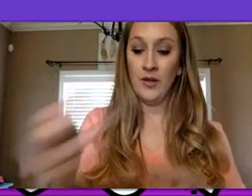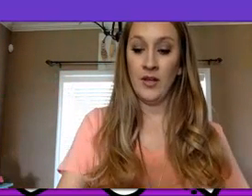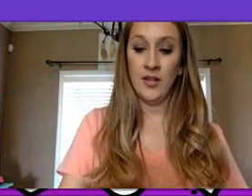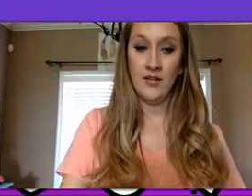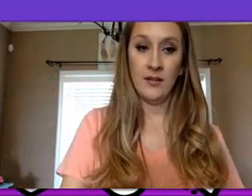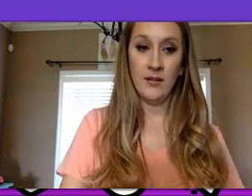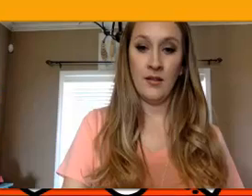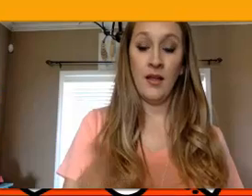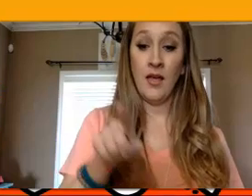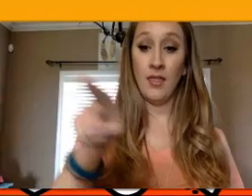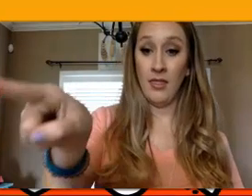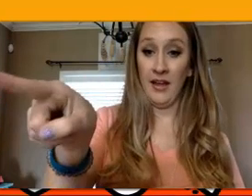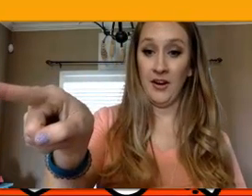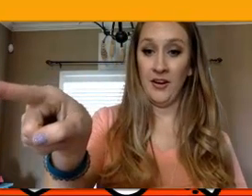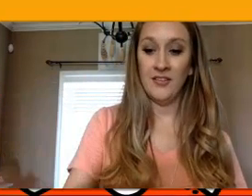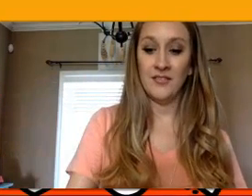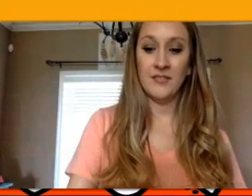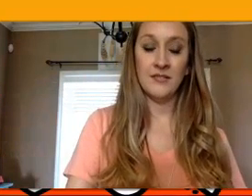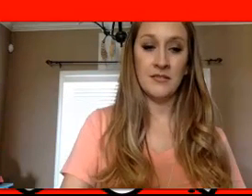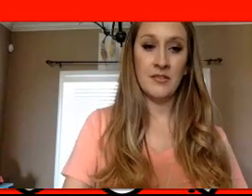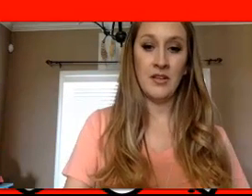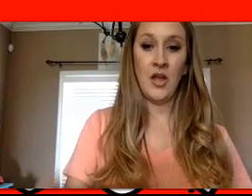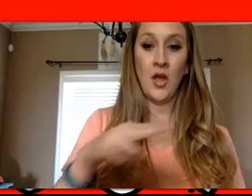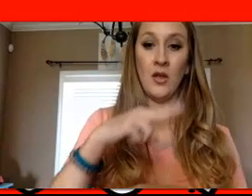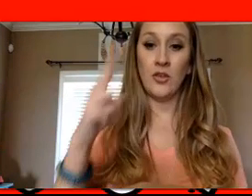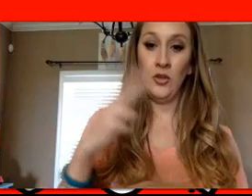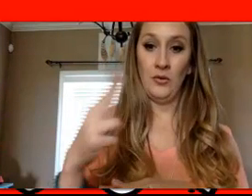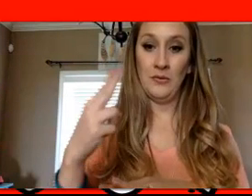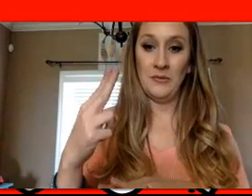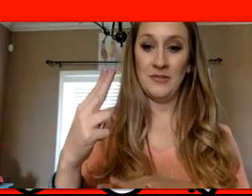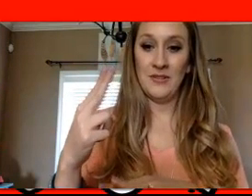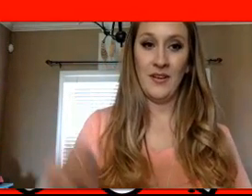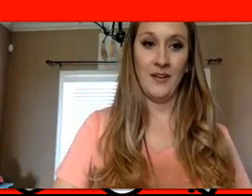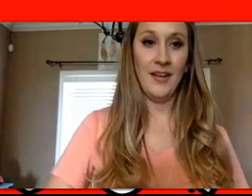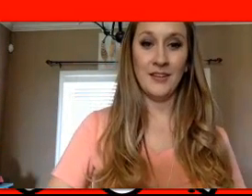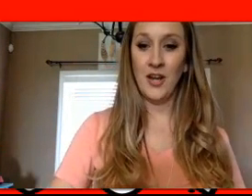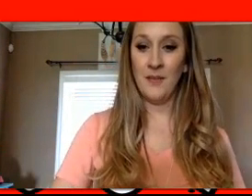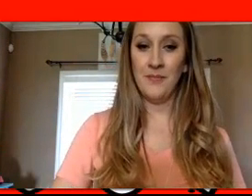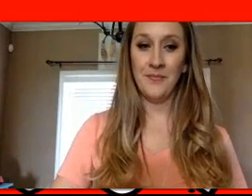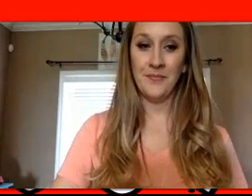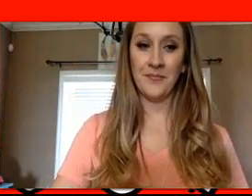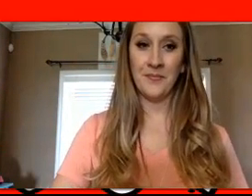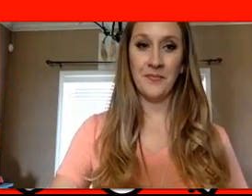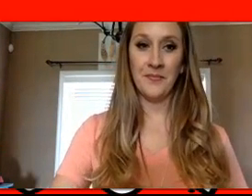new, there, use. All right, good job.